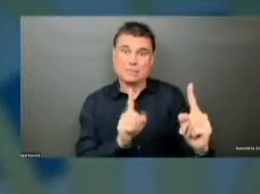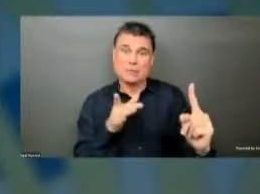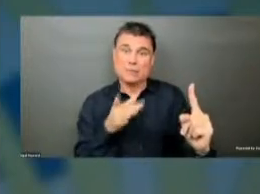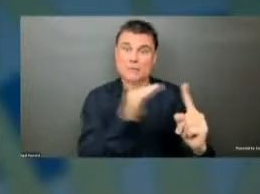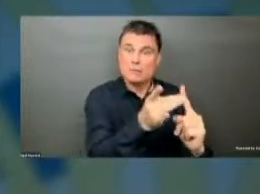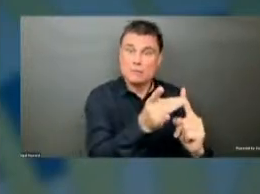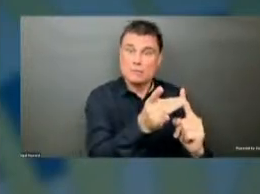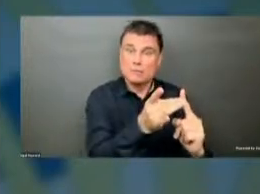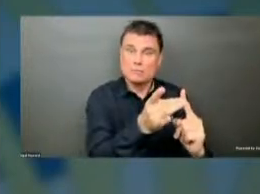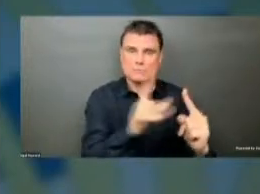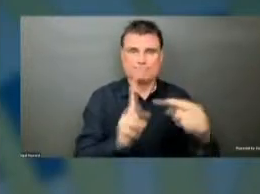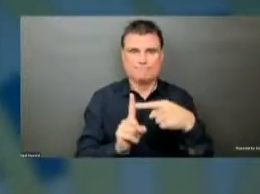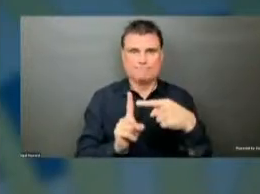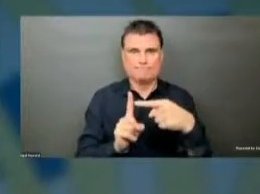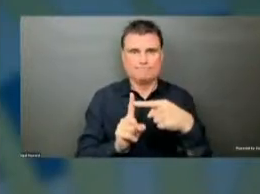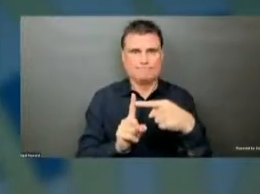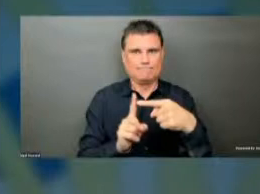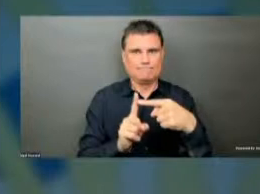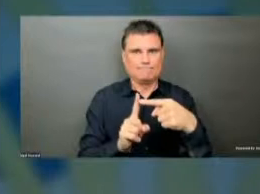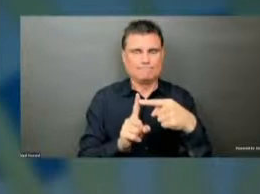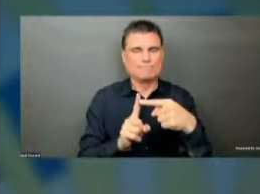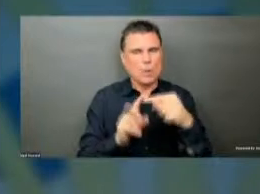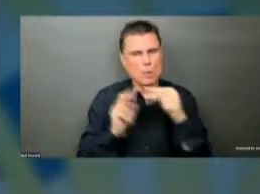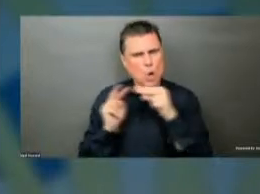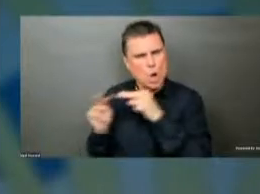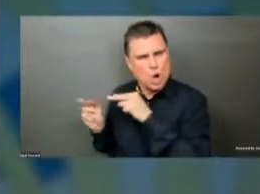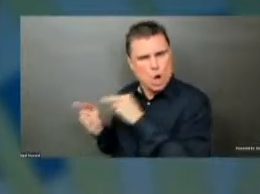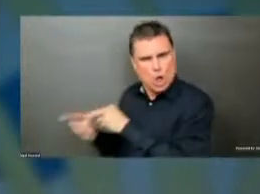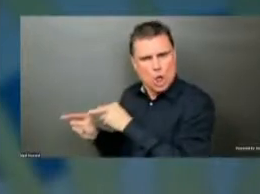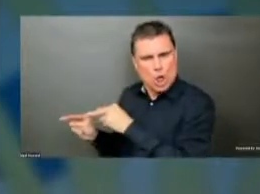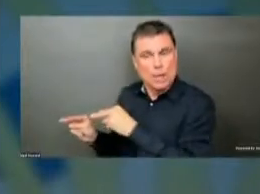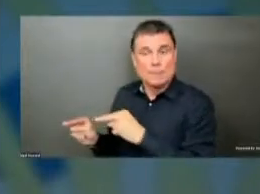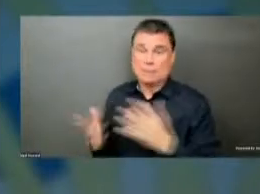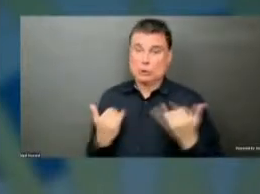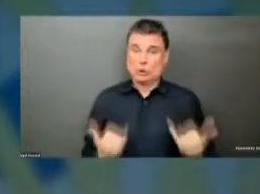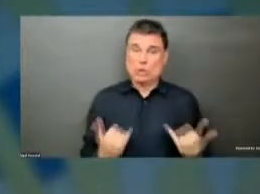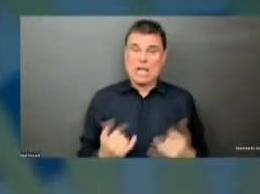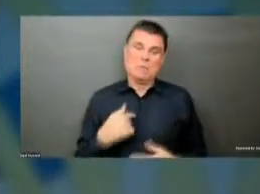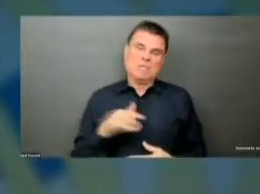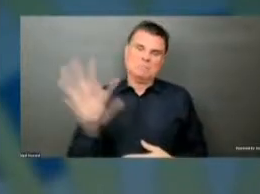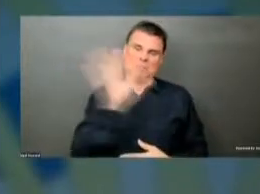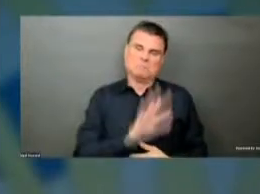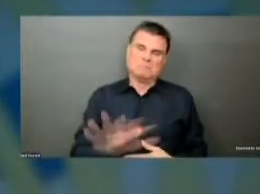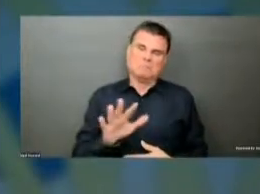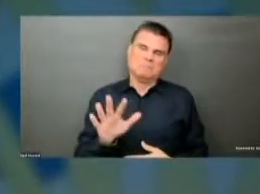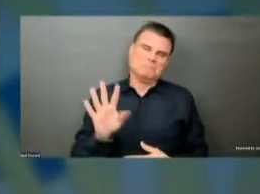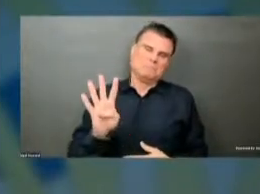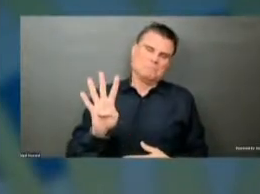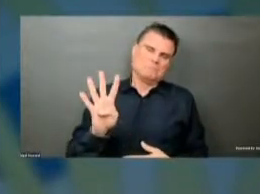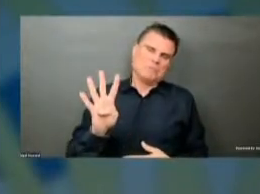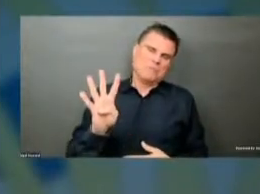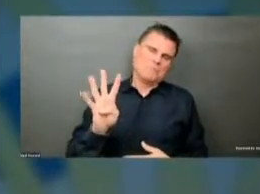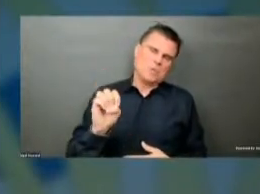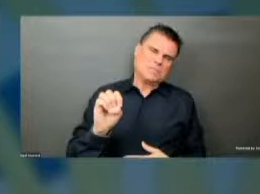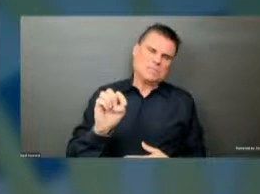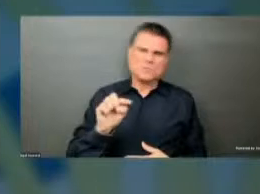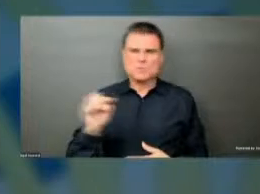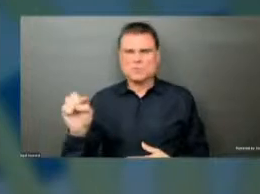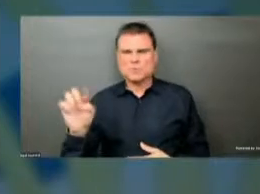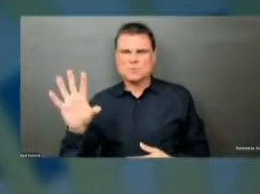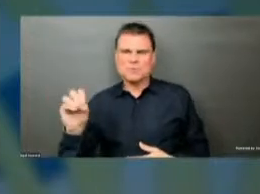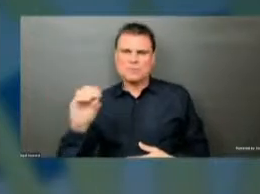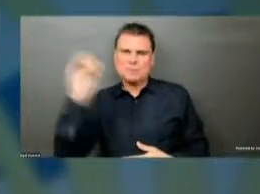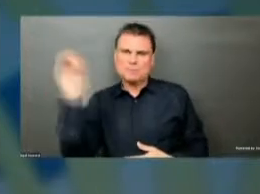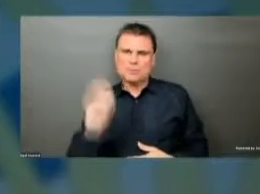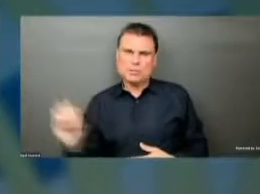parameters, we're probably somewhere in the 40 to 50% of our infectious contact rate compared to